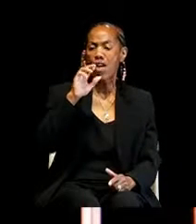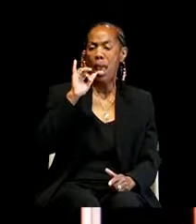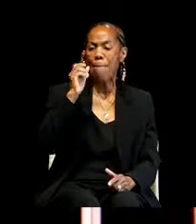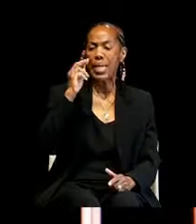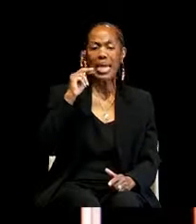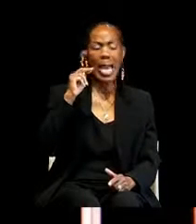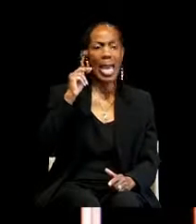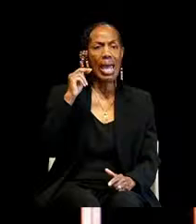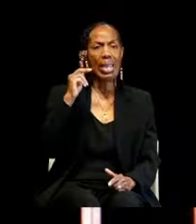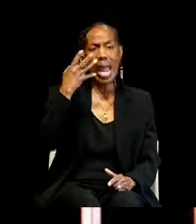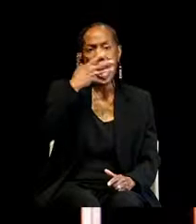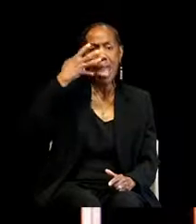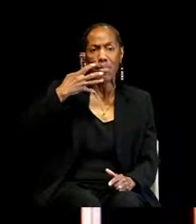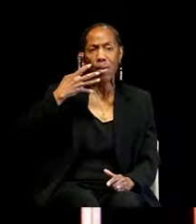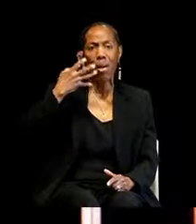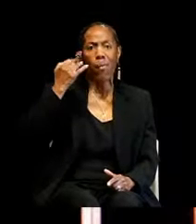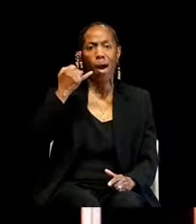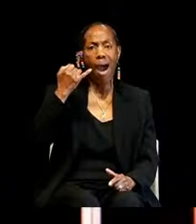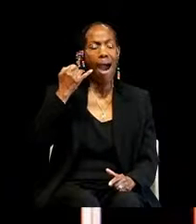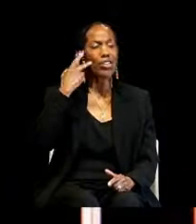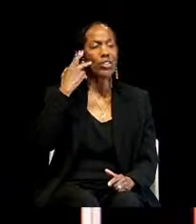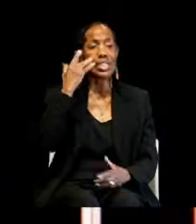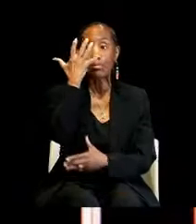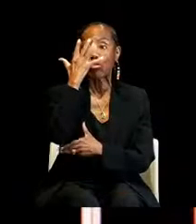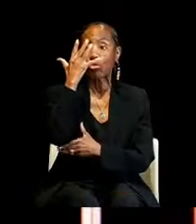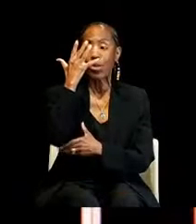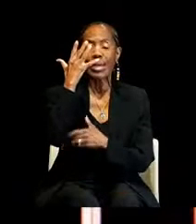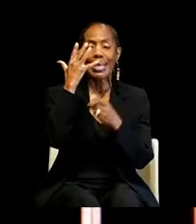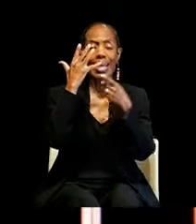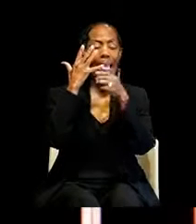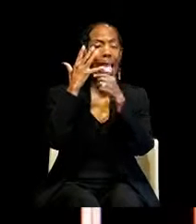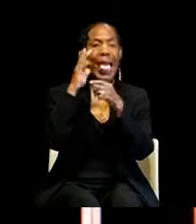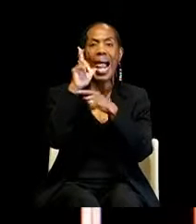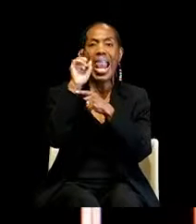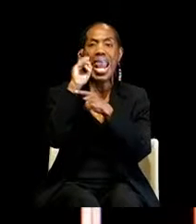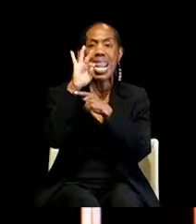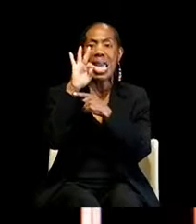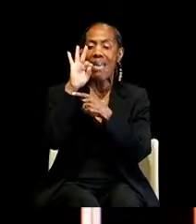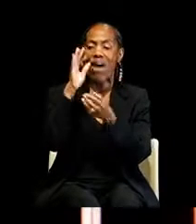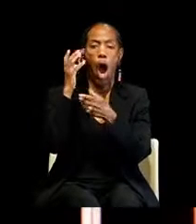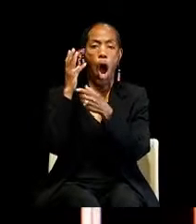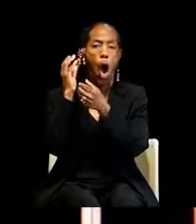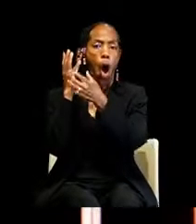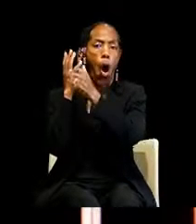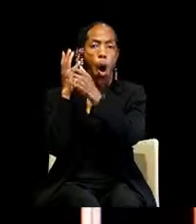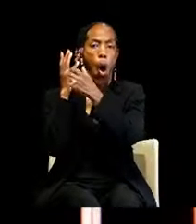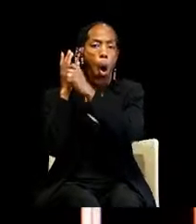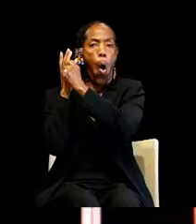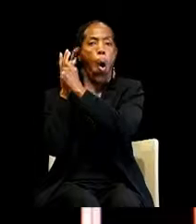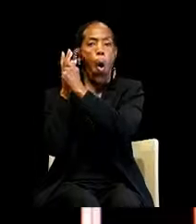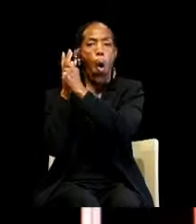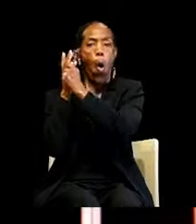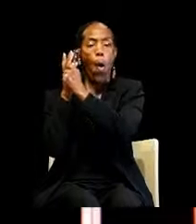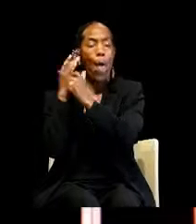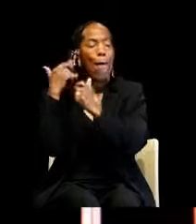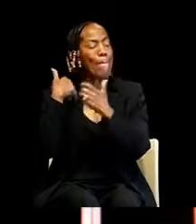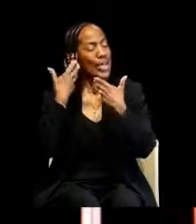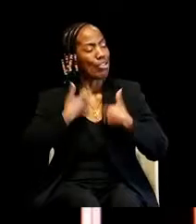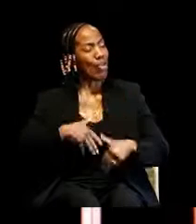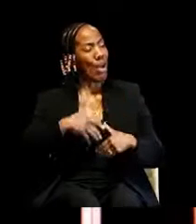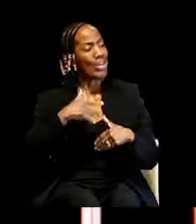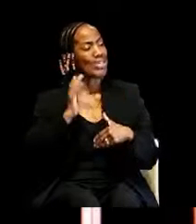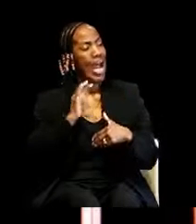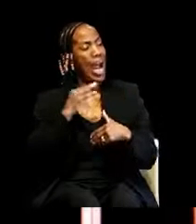photo. And this is me dressed up in front of our apartment in Virginia when we first came